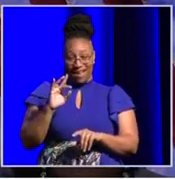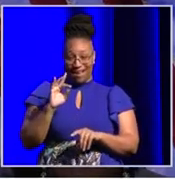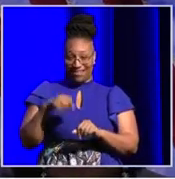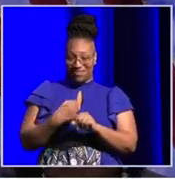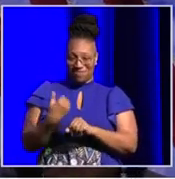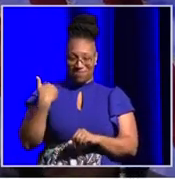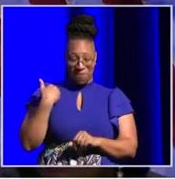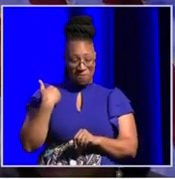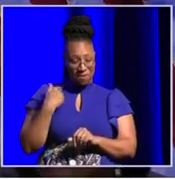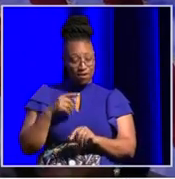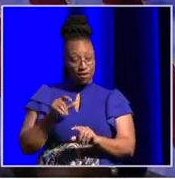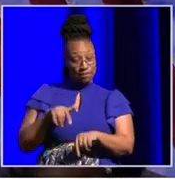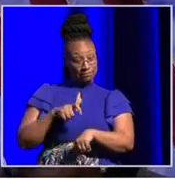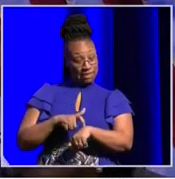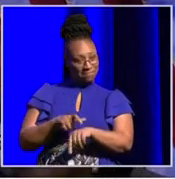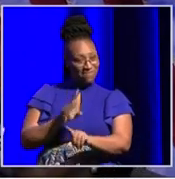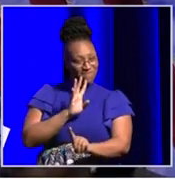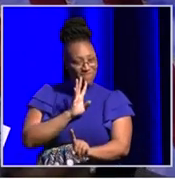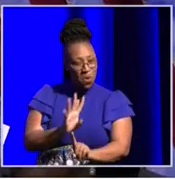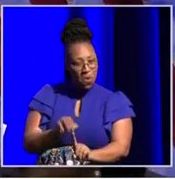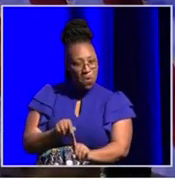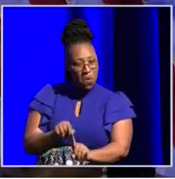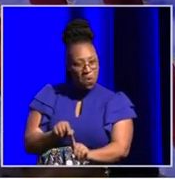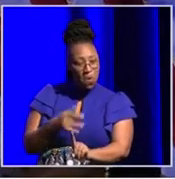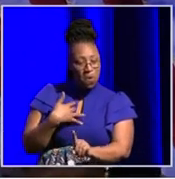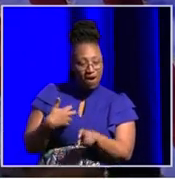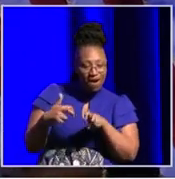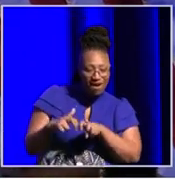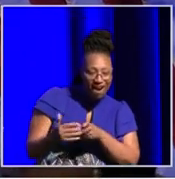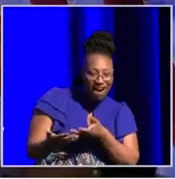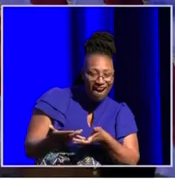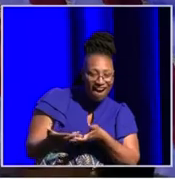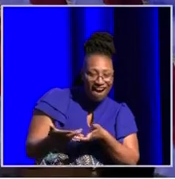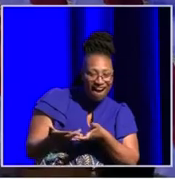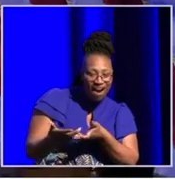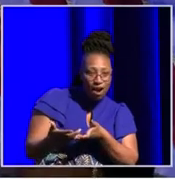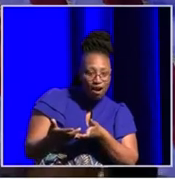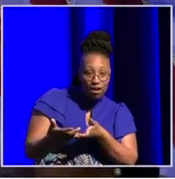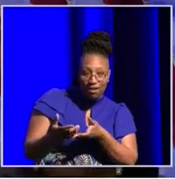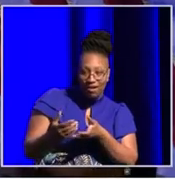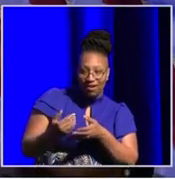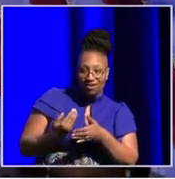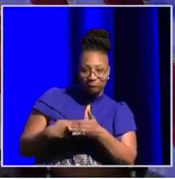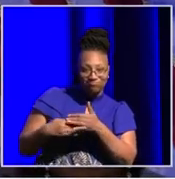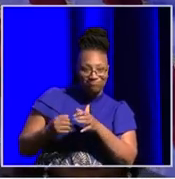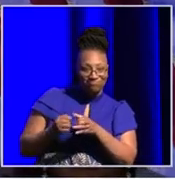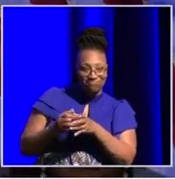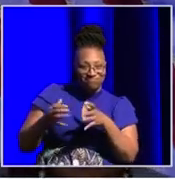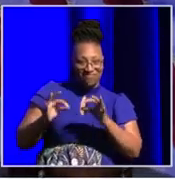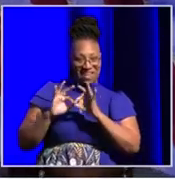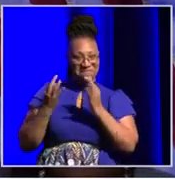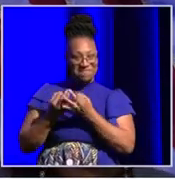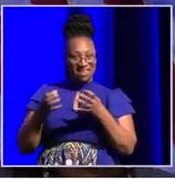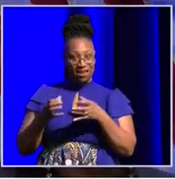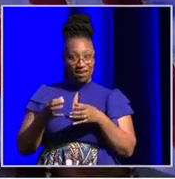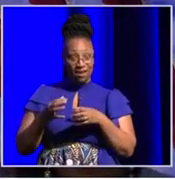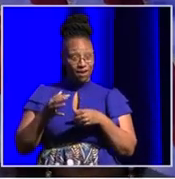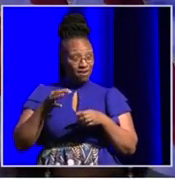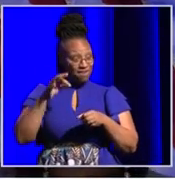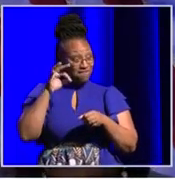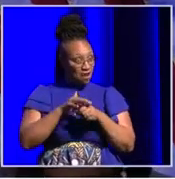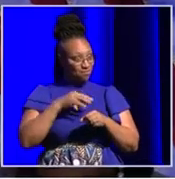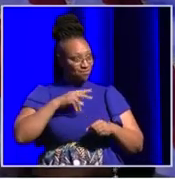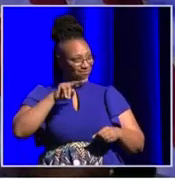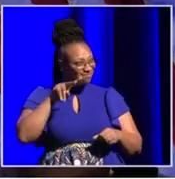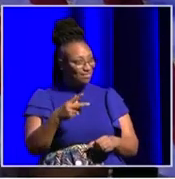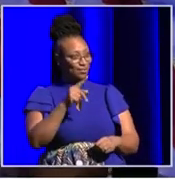our family grew, and Everett was 2 years old. And I held him in my arms when I took my oath that day. Today, they are 10 and 6 years old. They are a